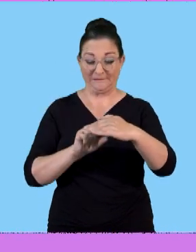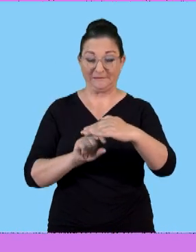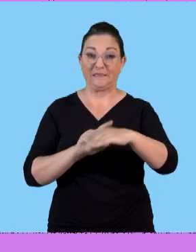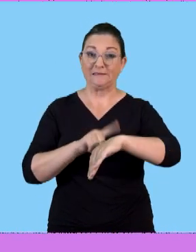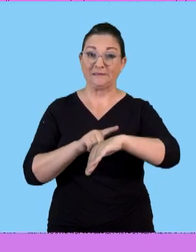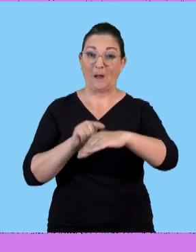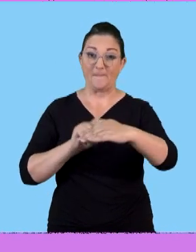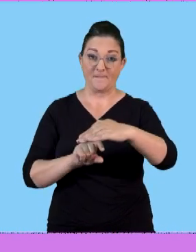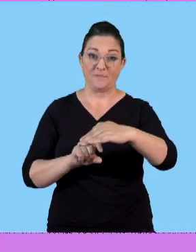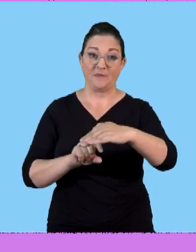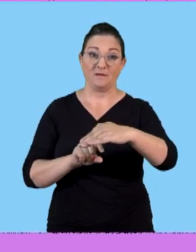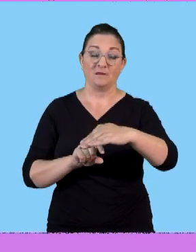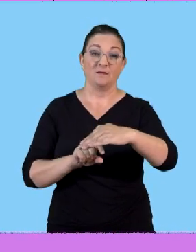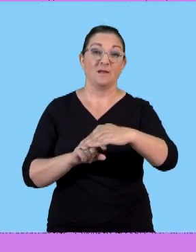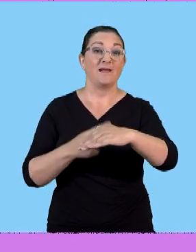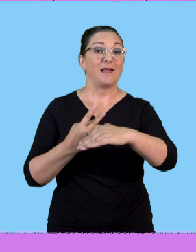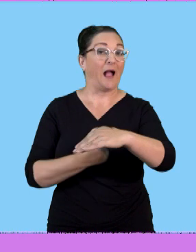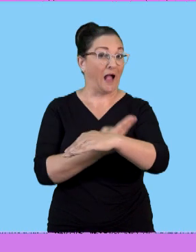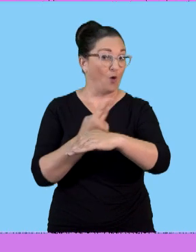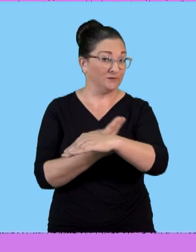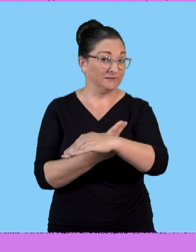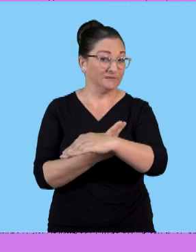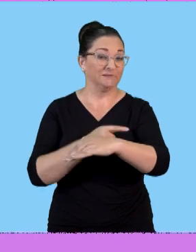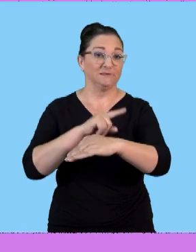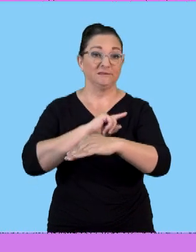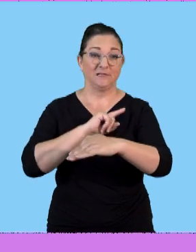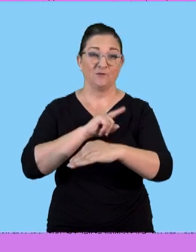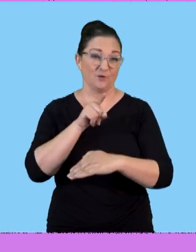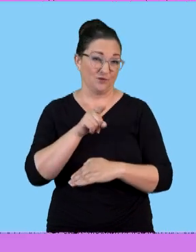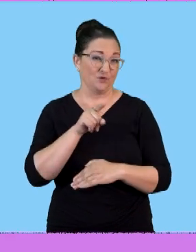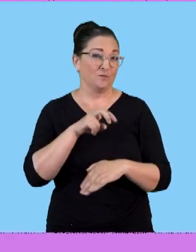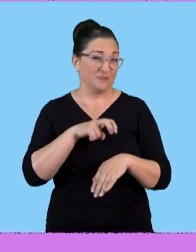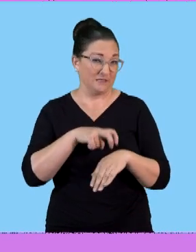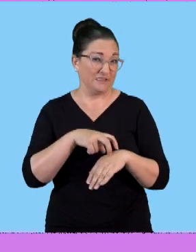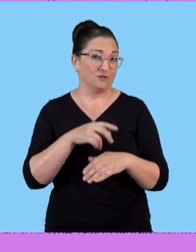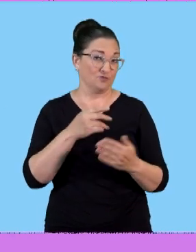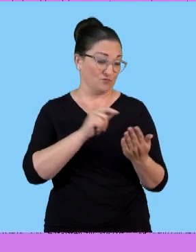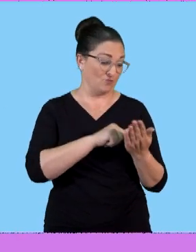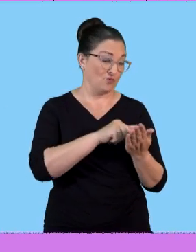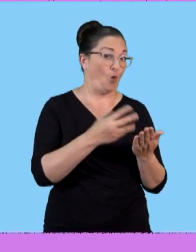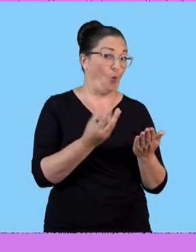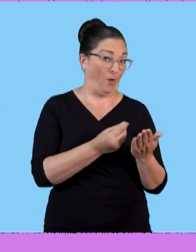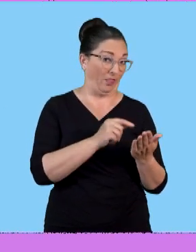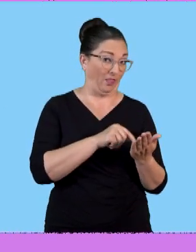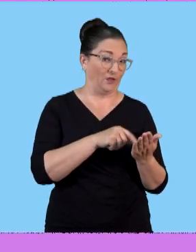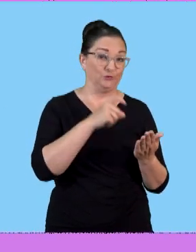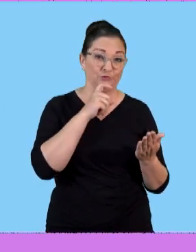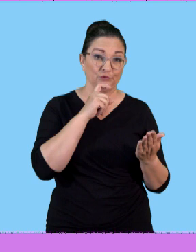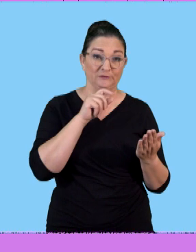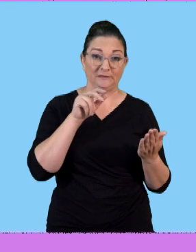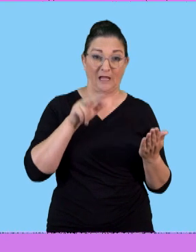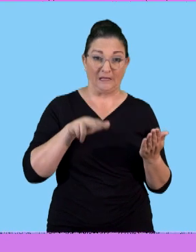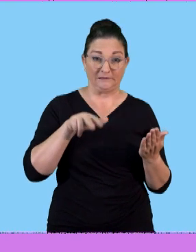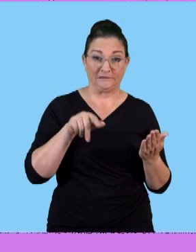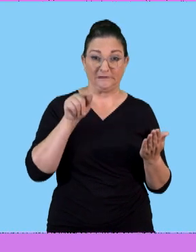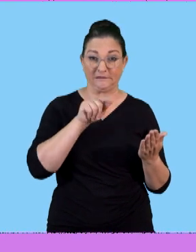time here in the formula wants time in hours, right? So therefore, and I want you to work with me on your calculator. Remember, if I